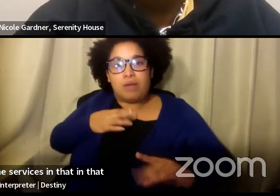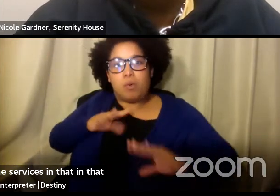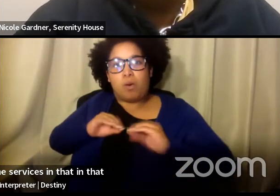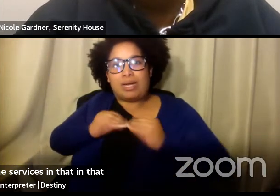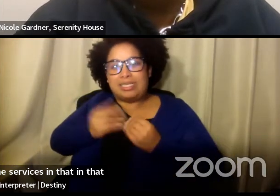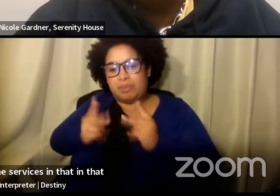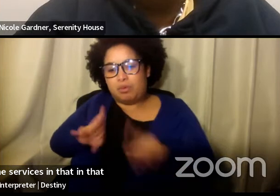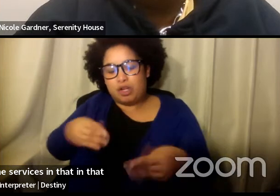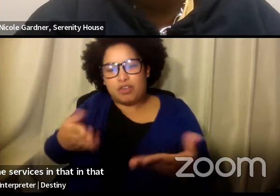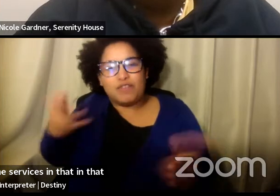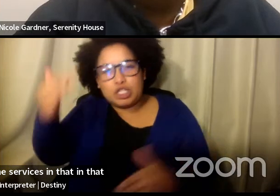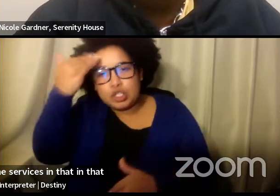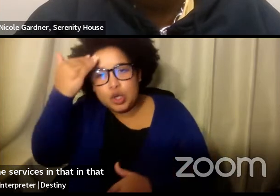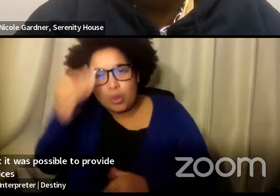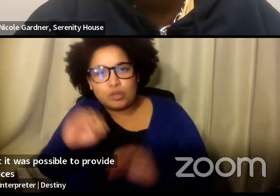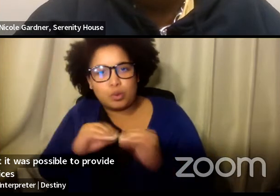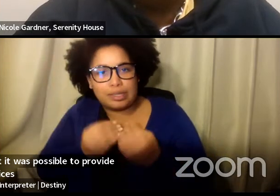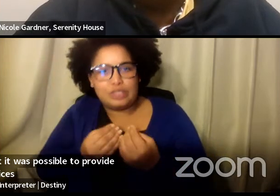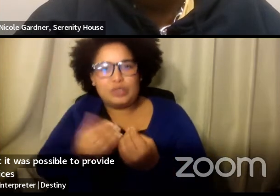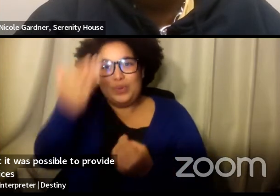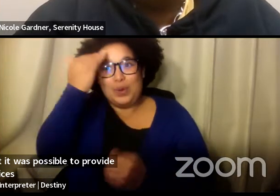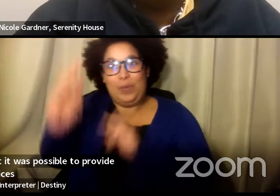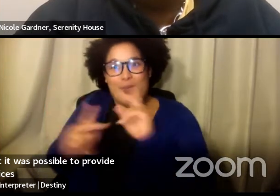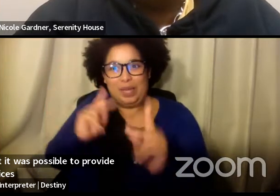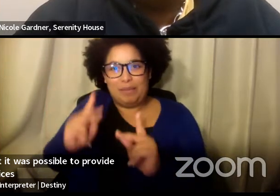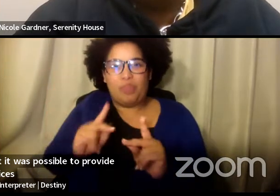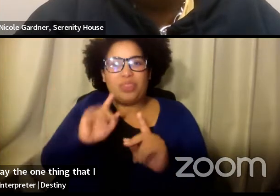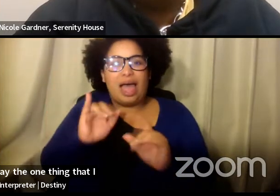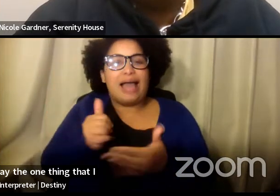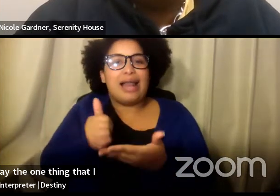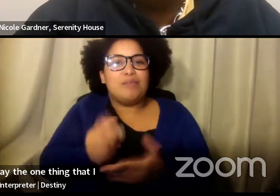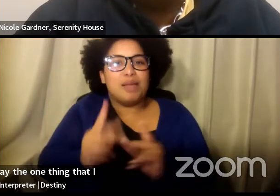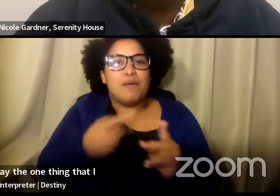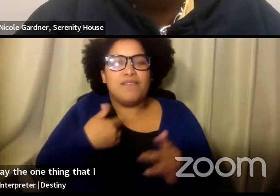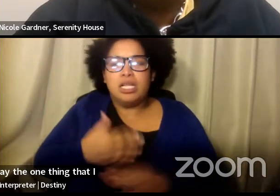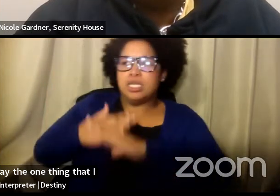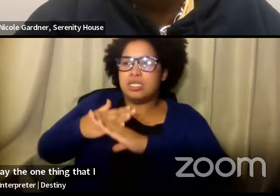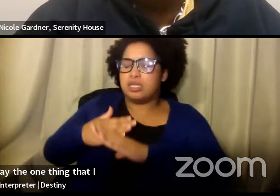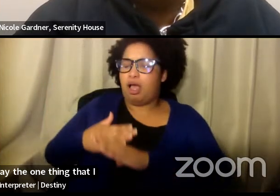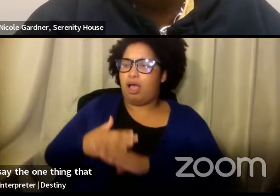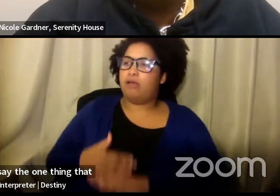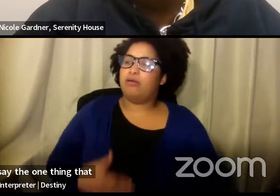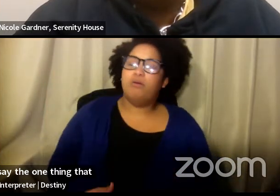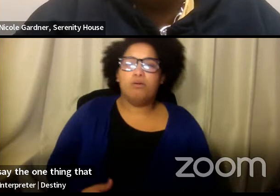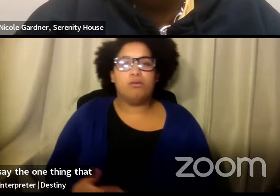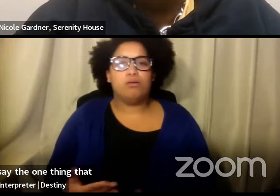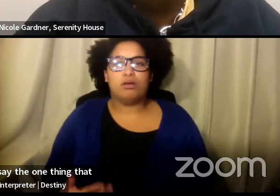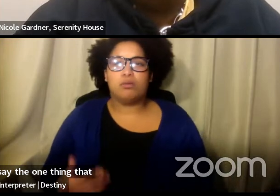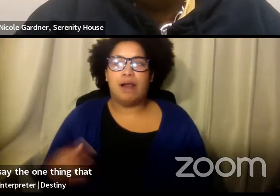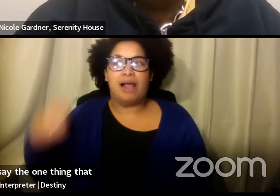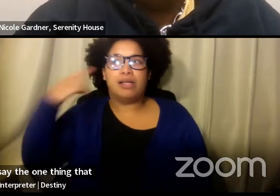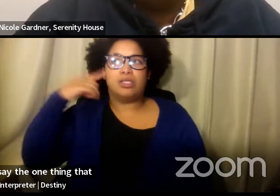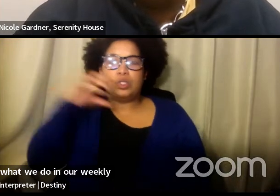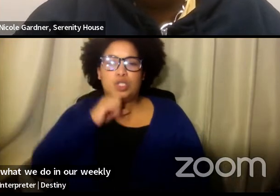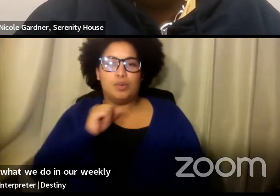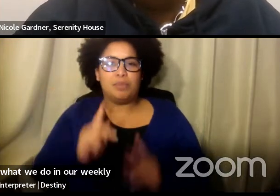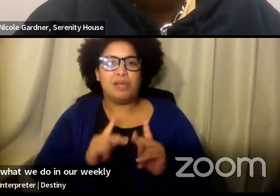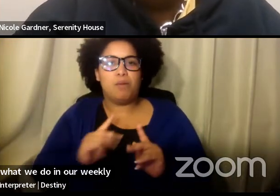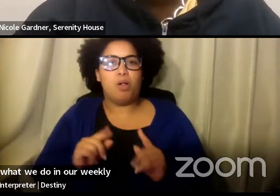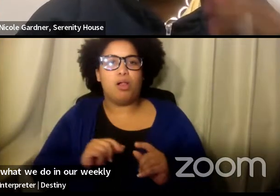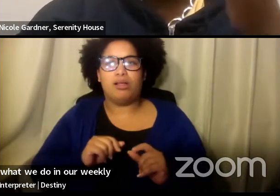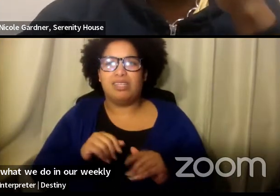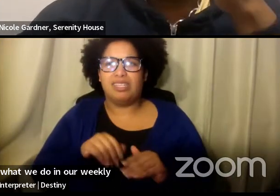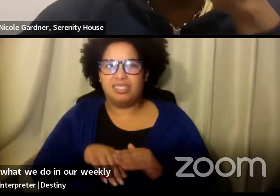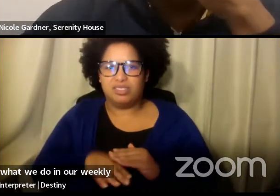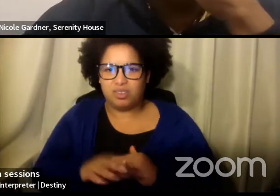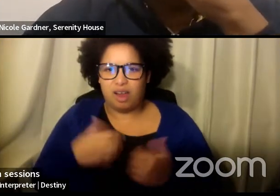you already know, which also I think is disarming, because it takes away this, what I think happens when people approach healthcare and don't